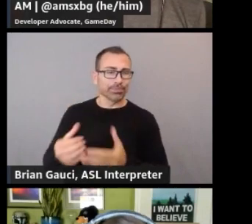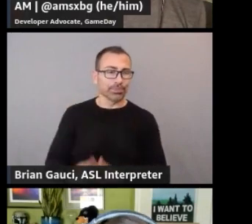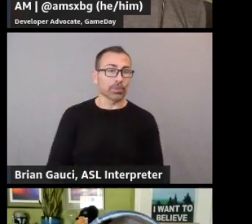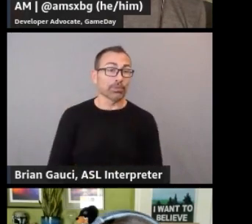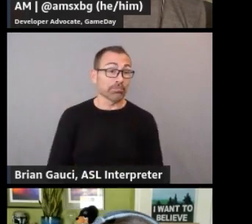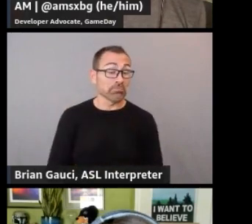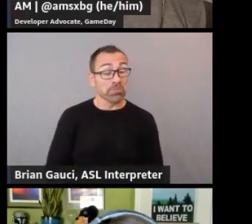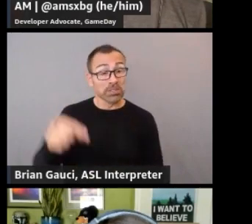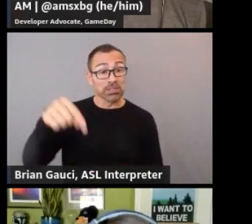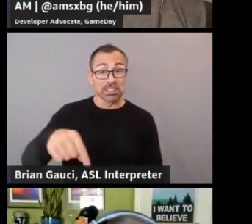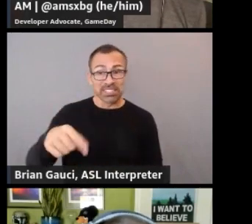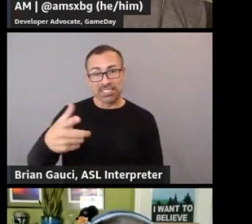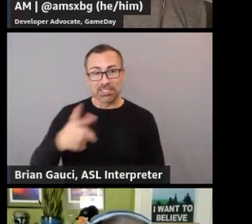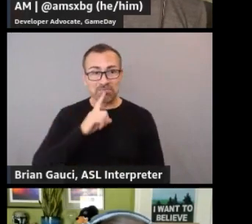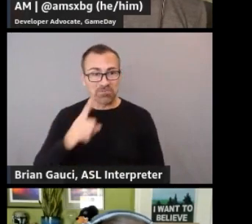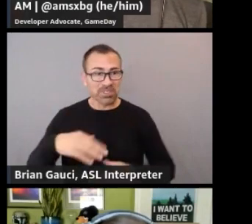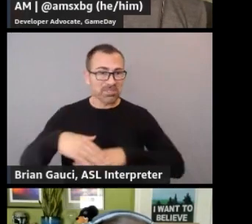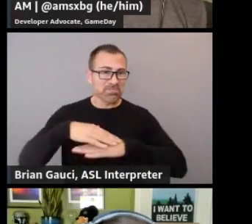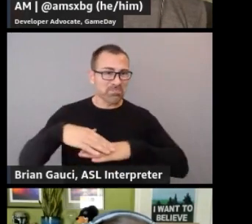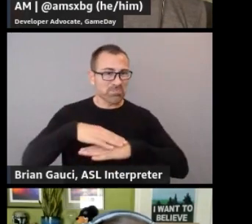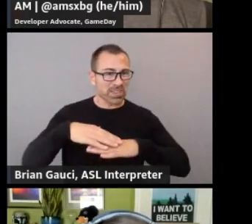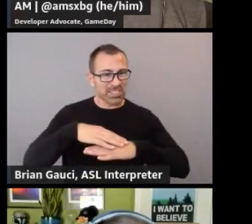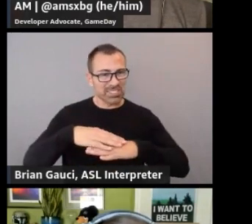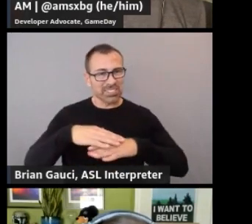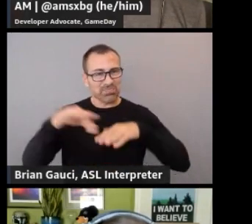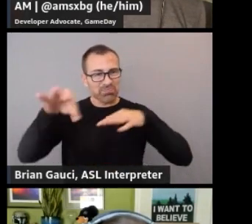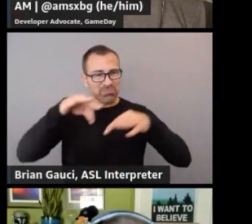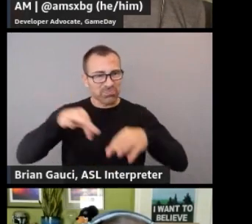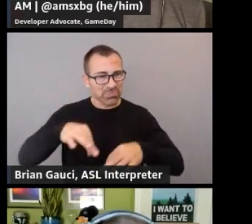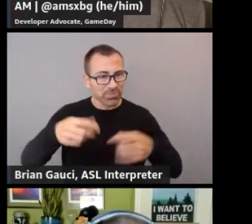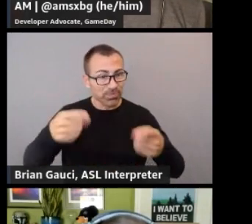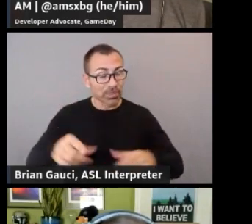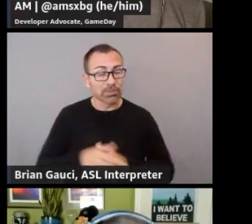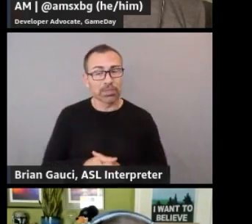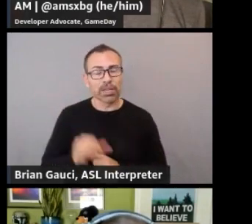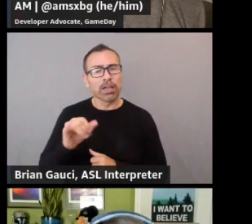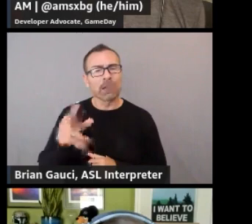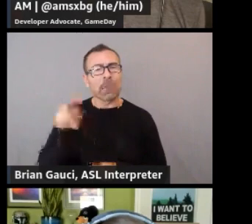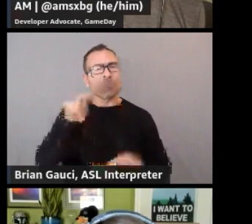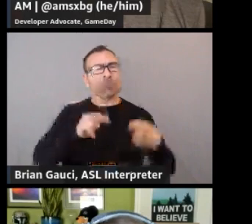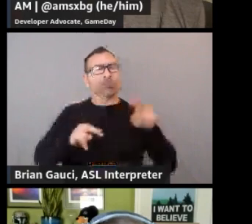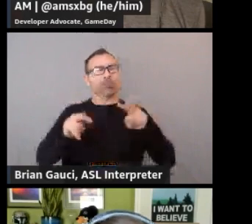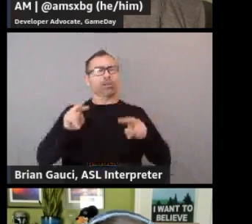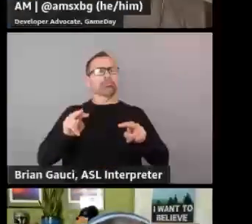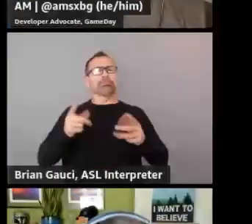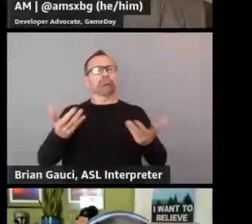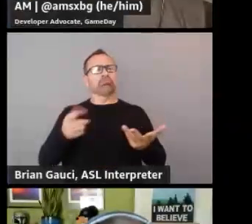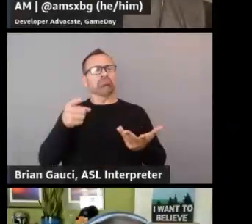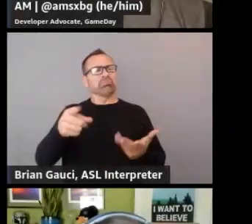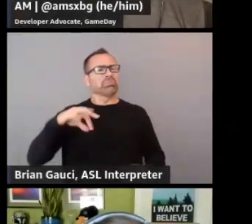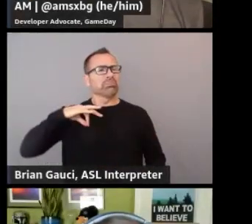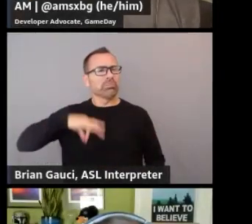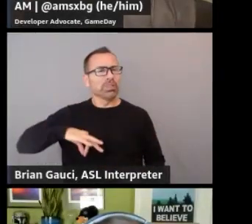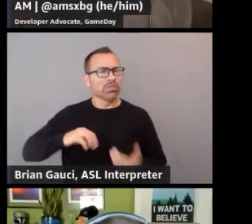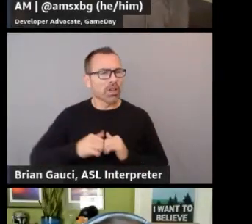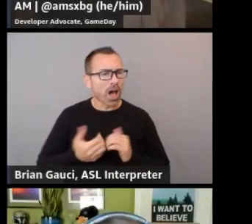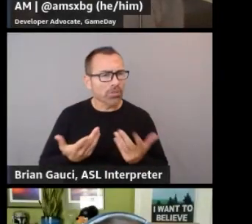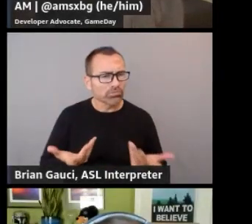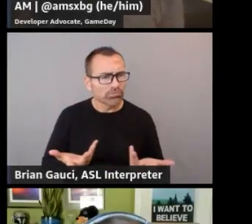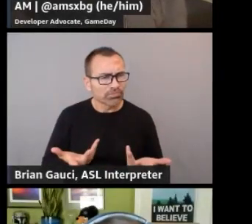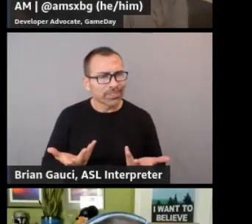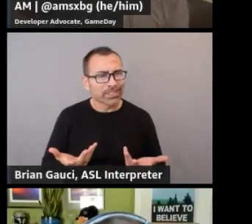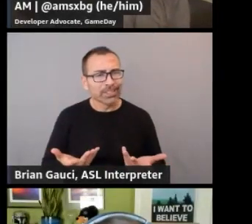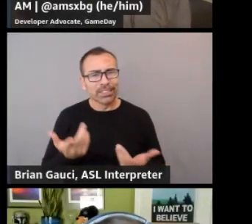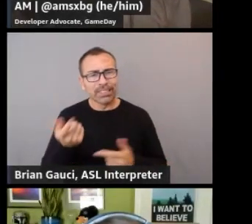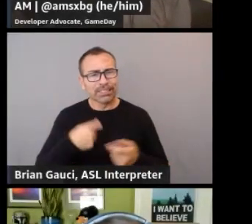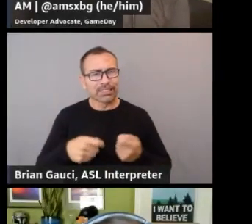things go in a nutshell. If we step back and think, well, what did we gain from this? Why was this a good idea to do Cedar rather than mixing